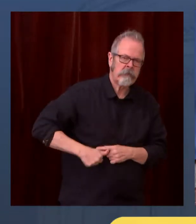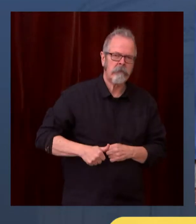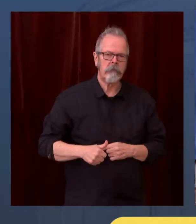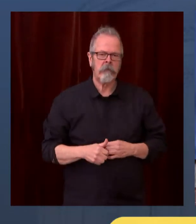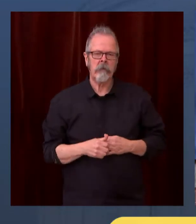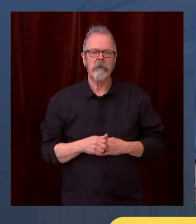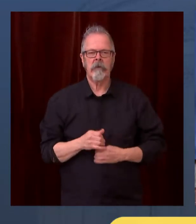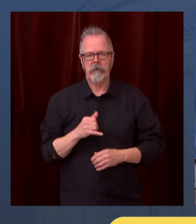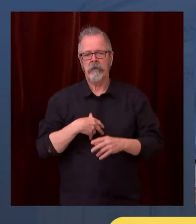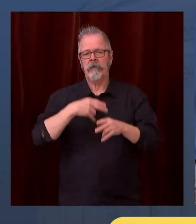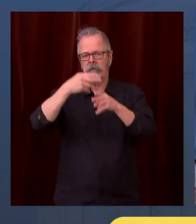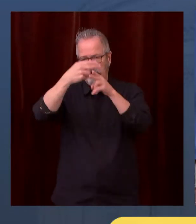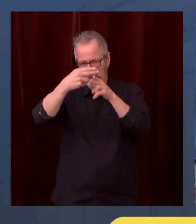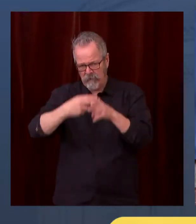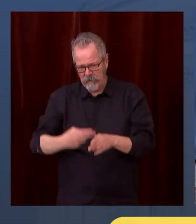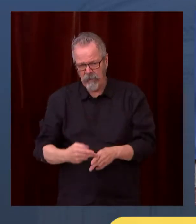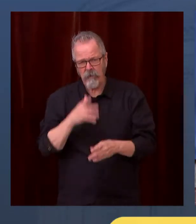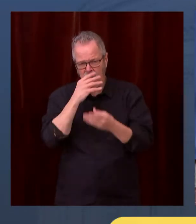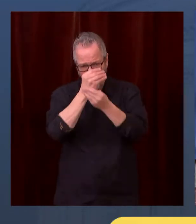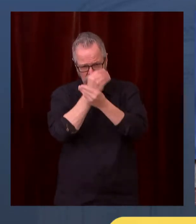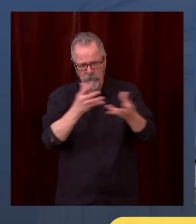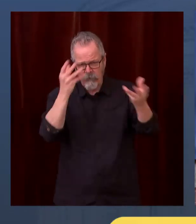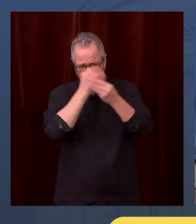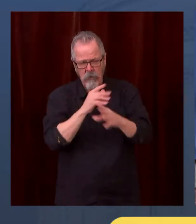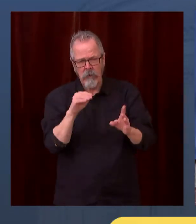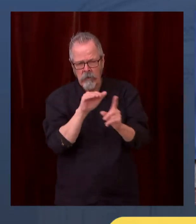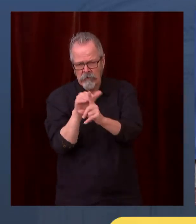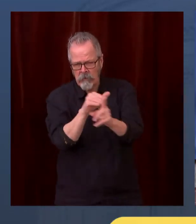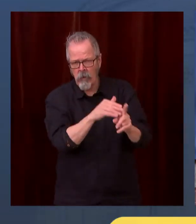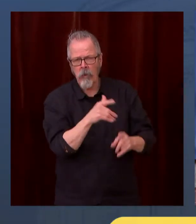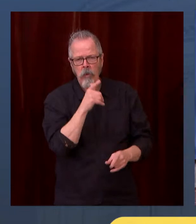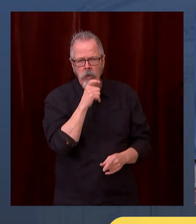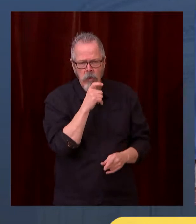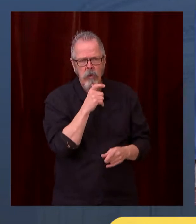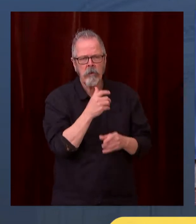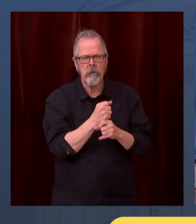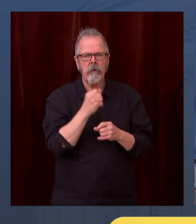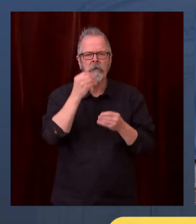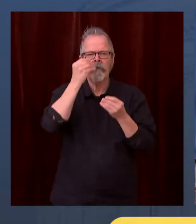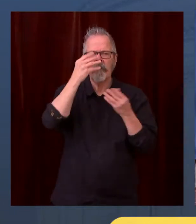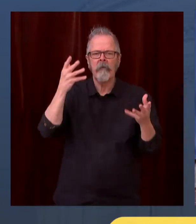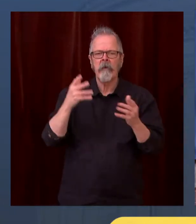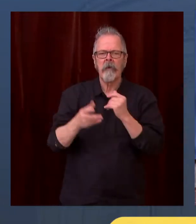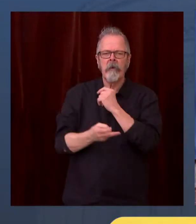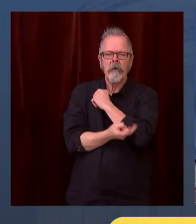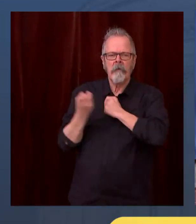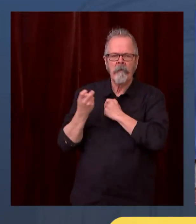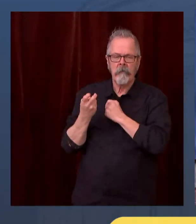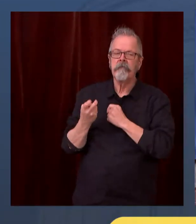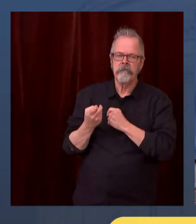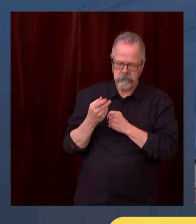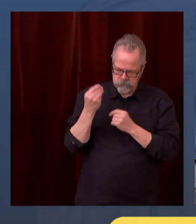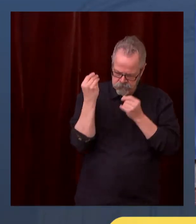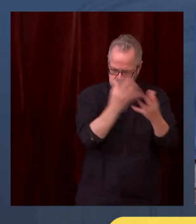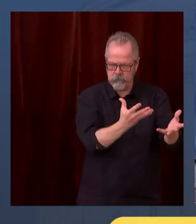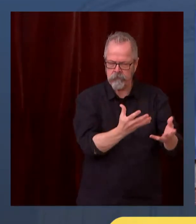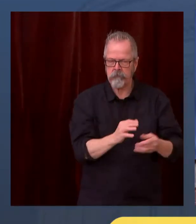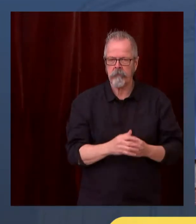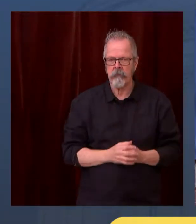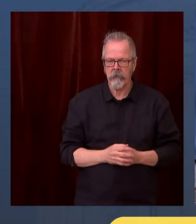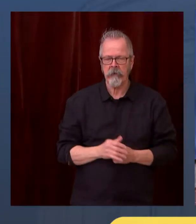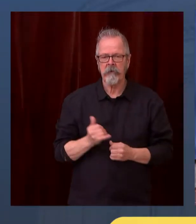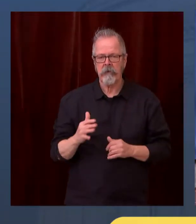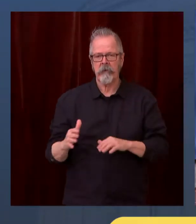get individual notification to the individuals whose data may have been compromised. So with that, I'll stand for questions. Dr.